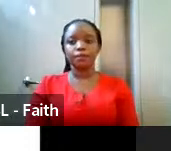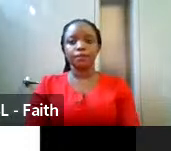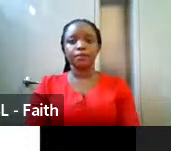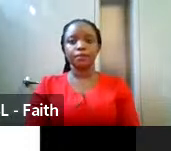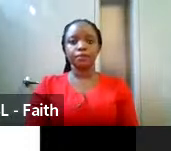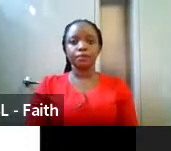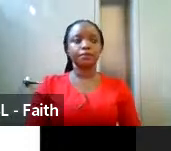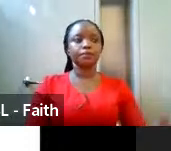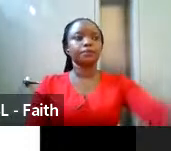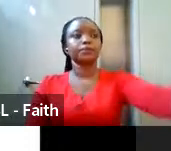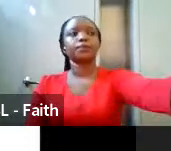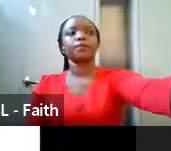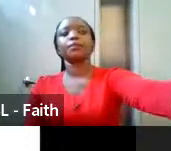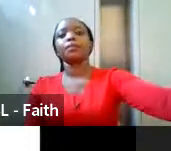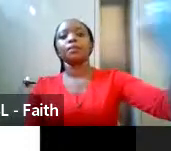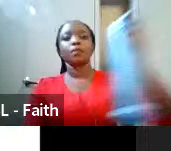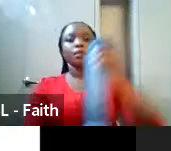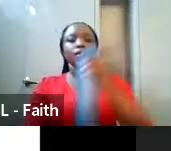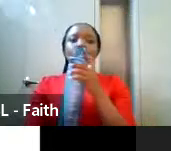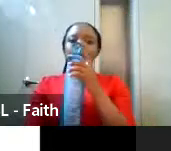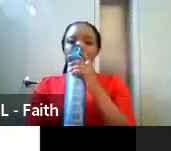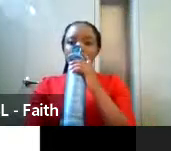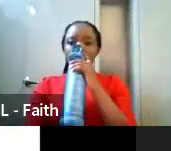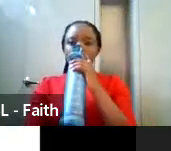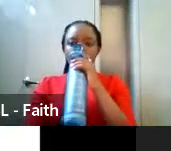Georgina, are we clear with the taxpayer?